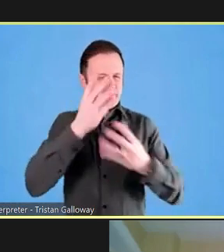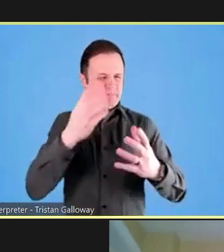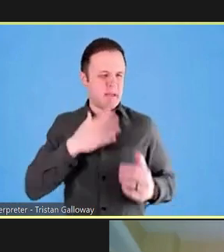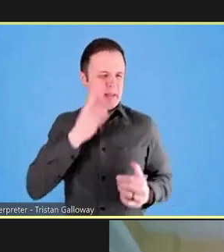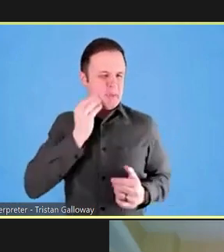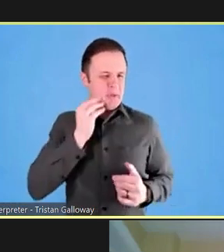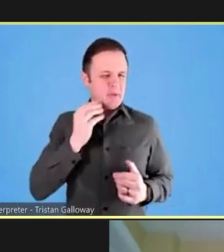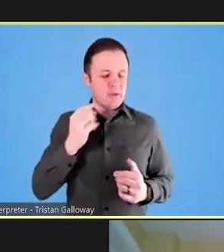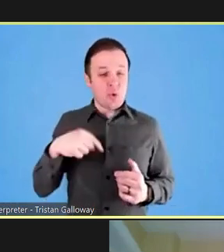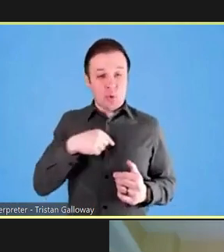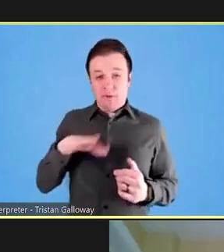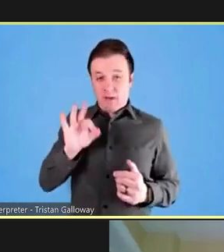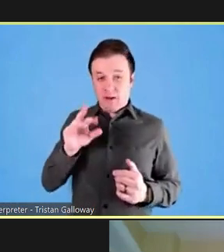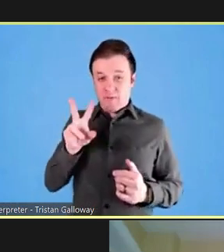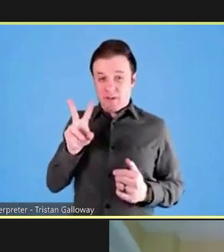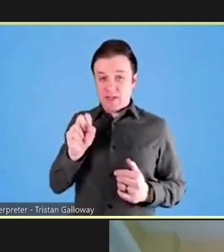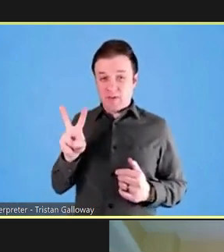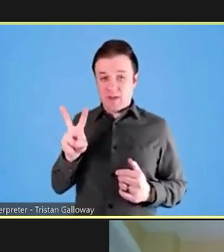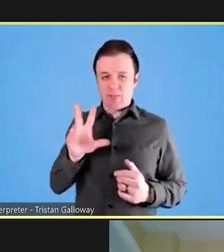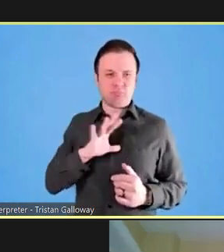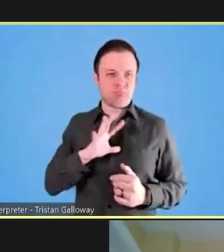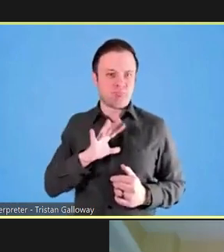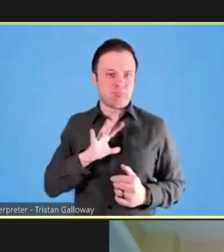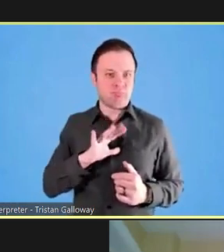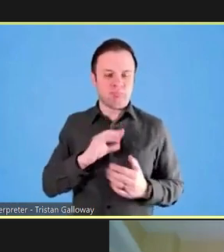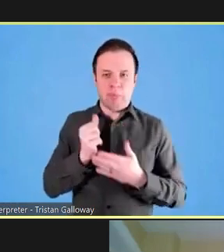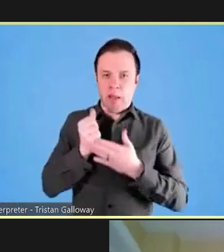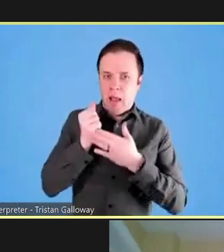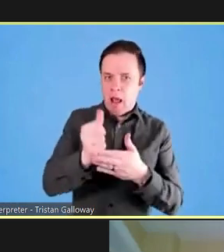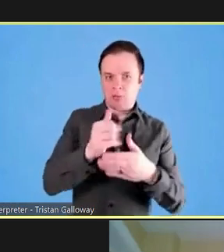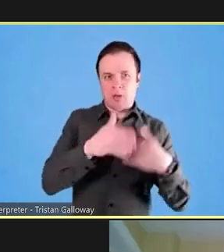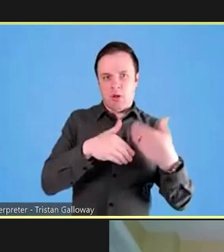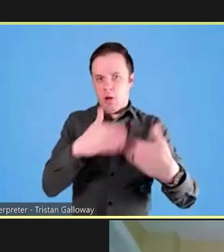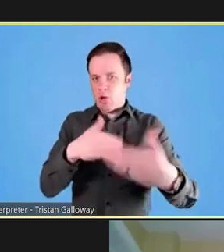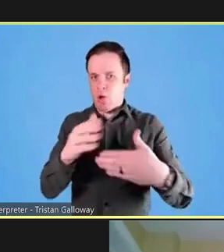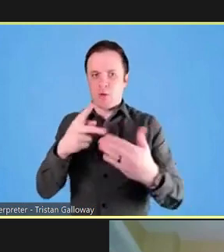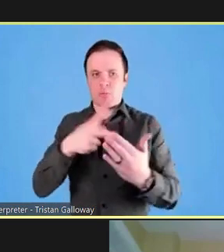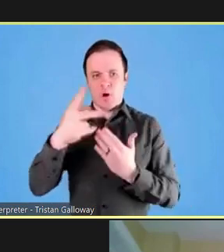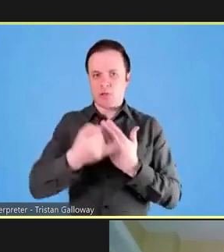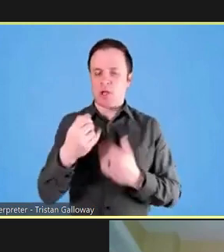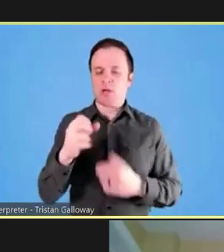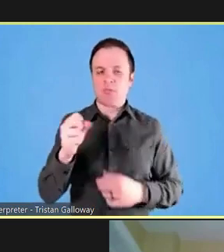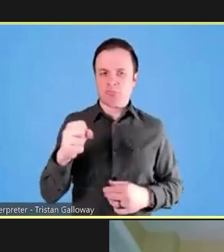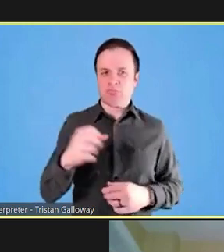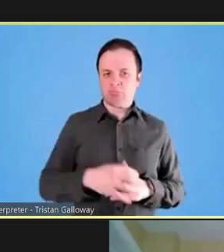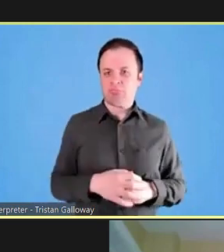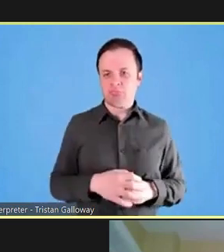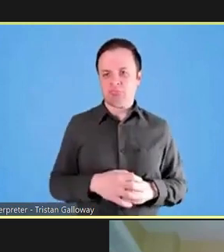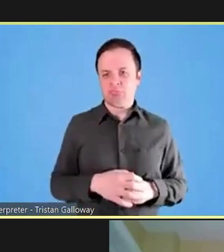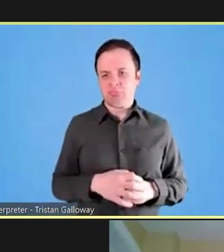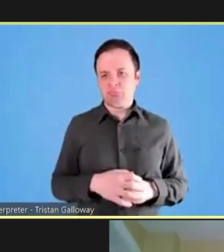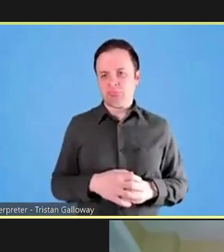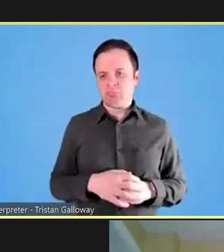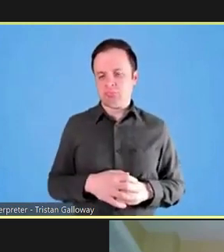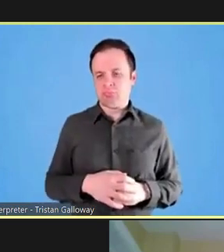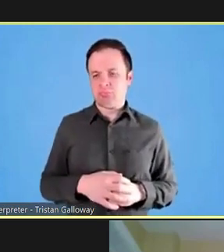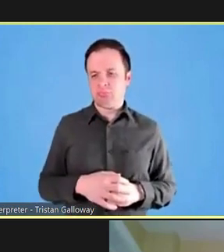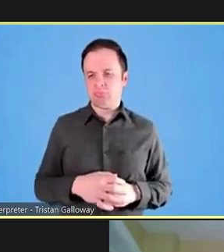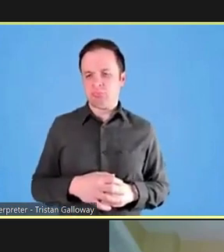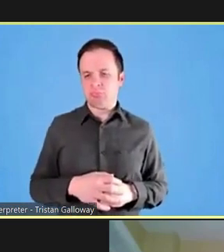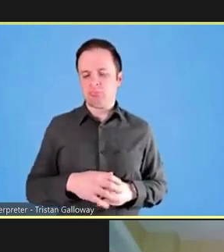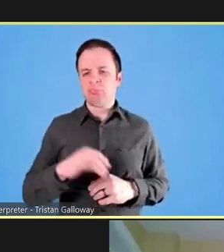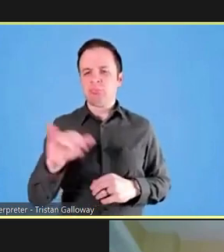the VSV to be a wonderful, beneficial, ongoing project. And then there is also a question